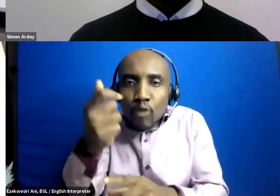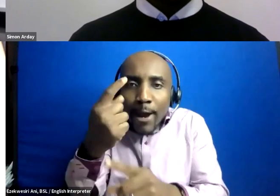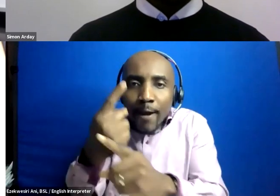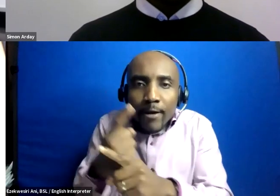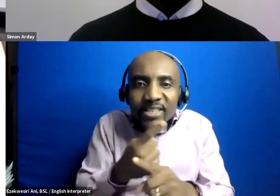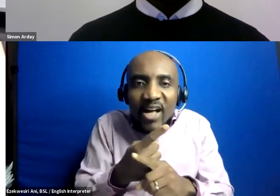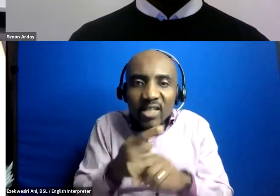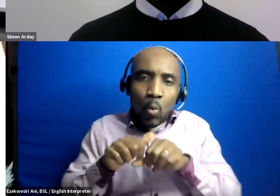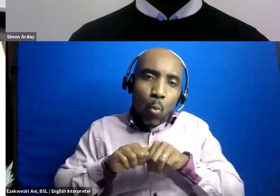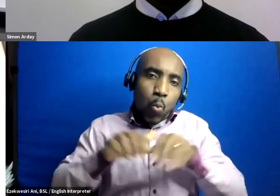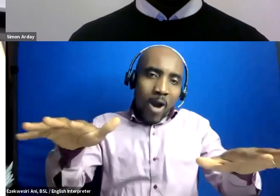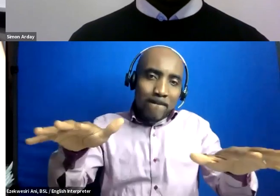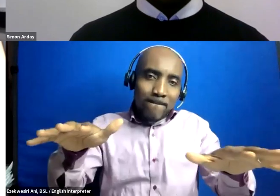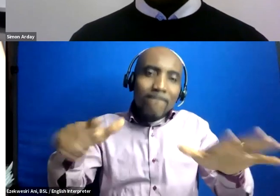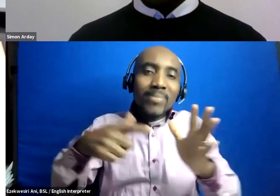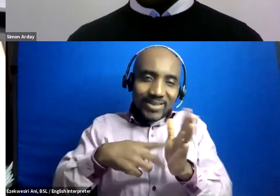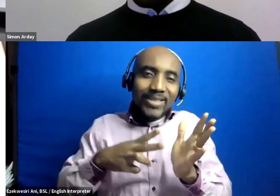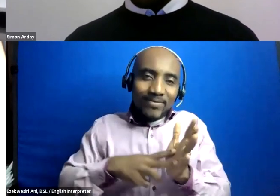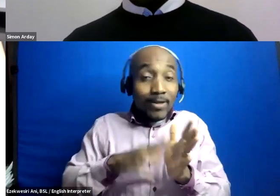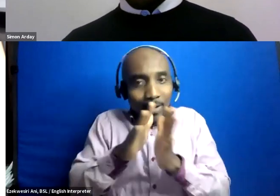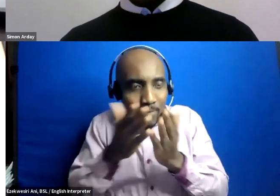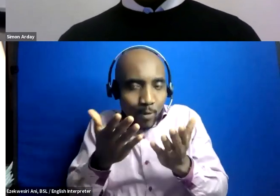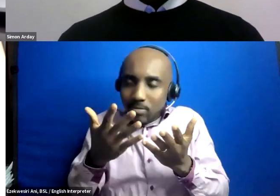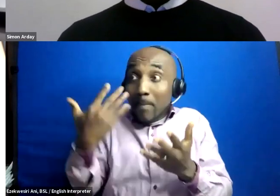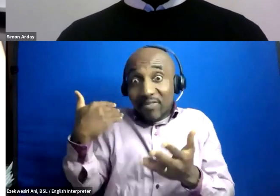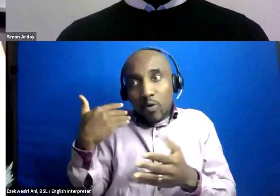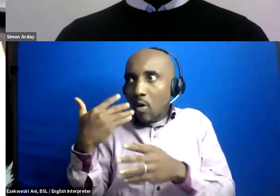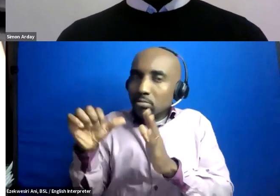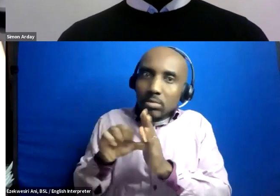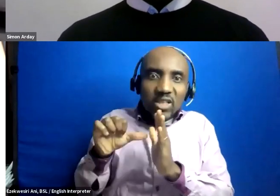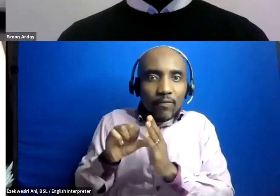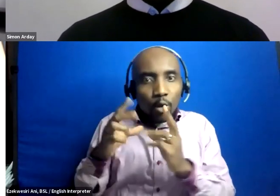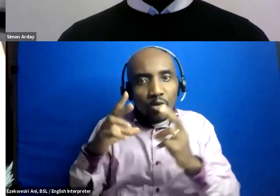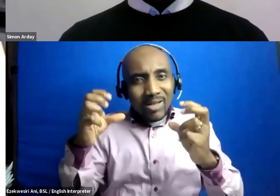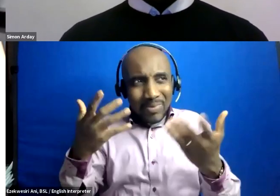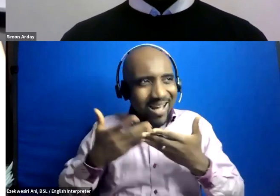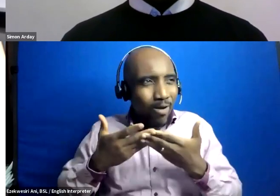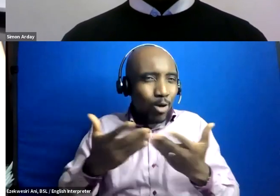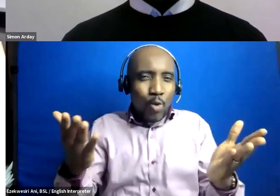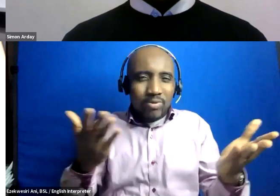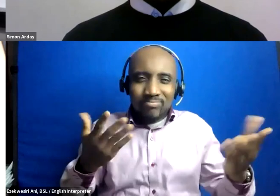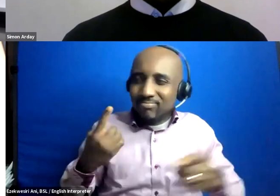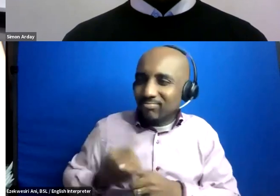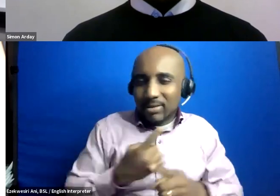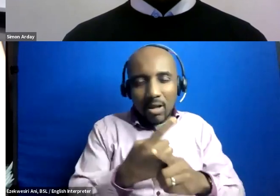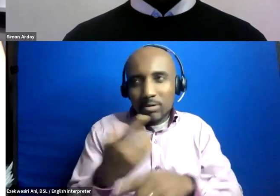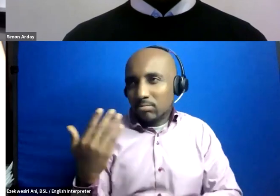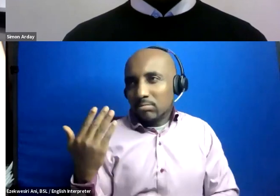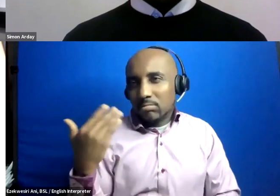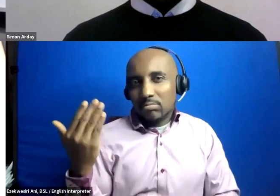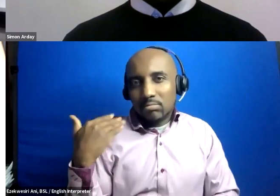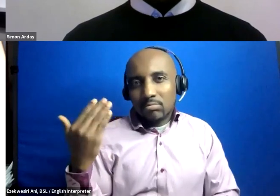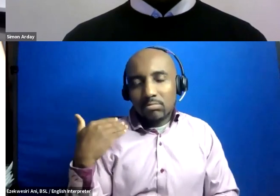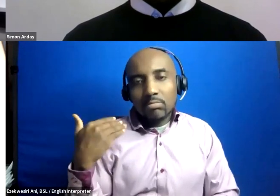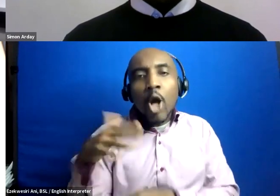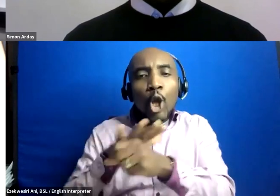been a taboo subject, difficult subject. The other week I was in my